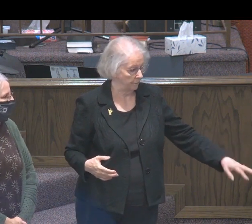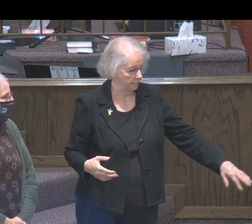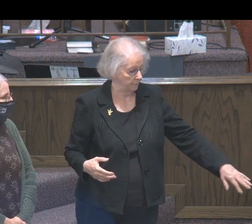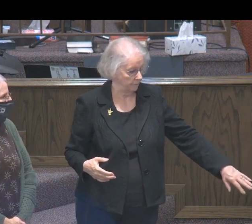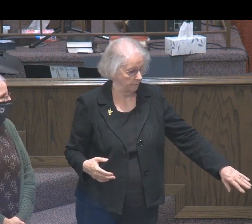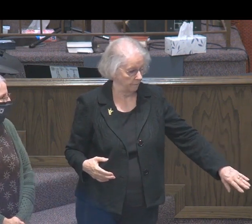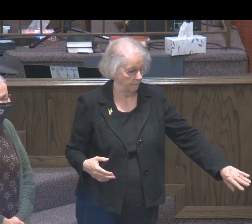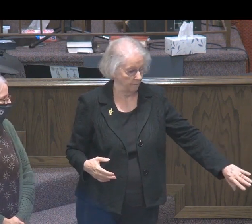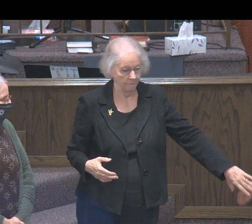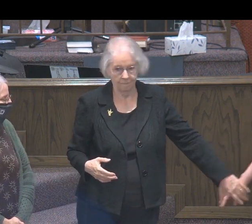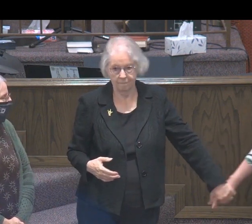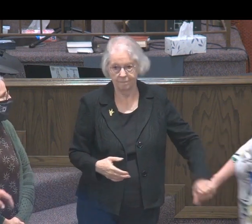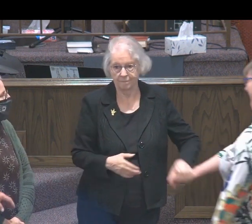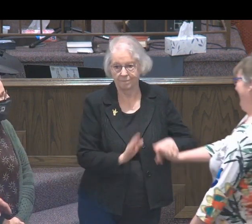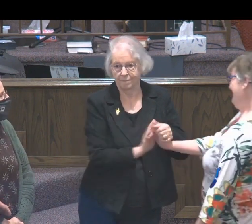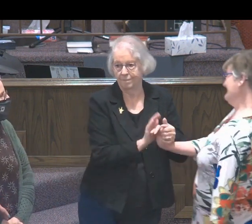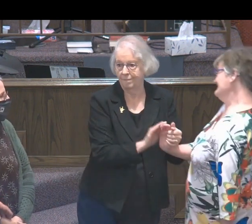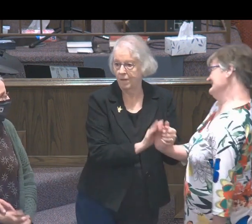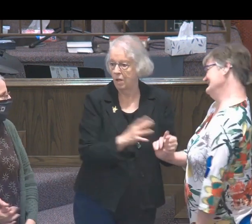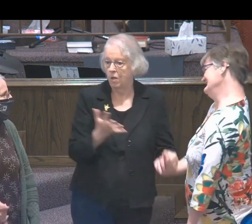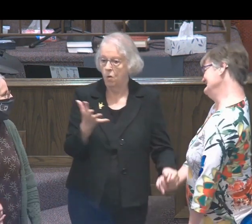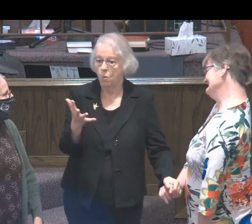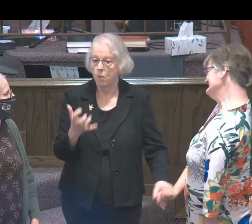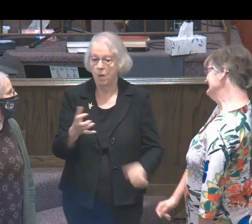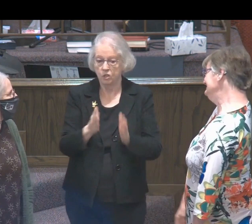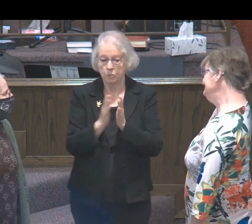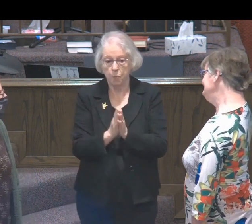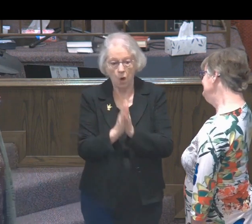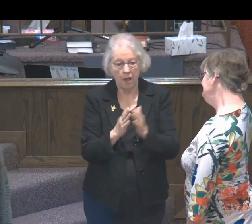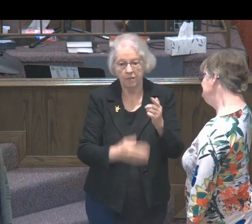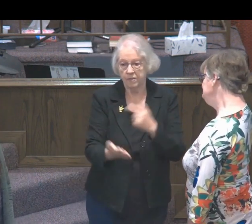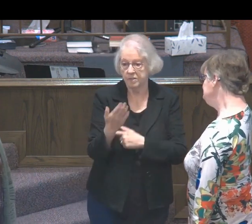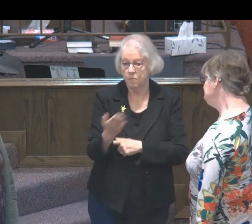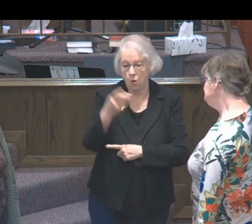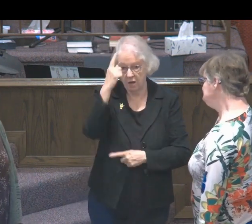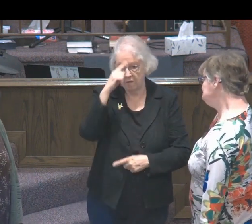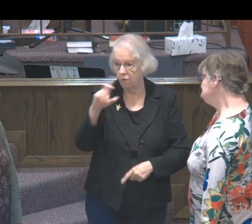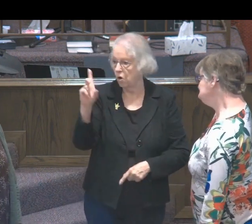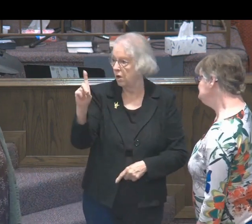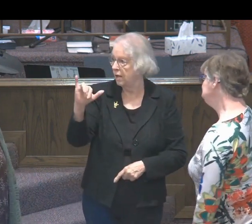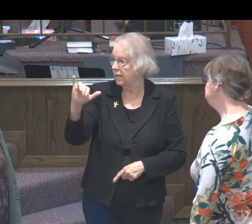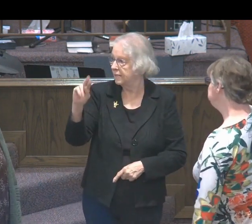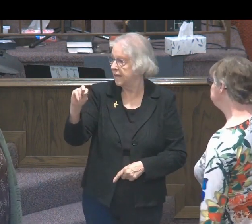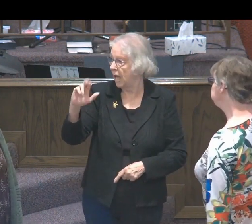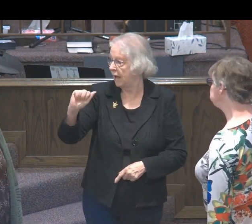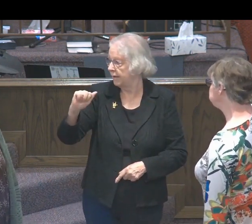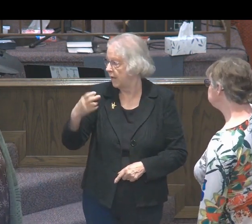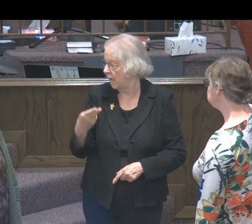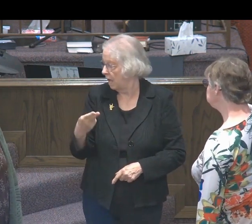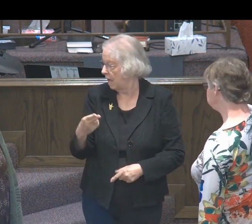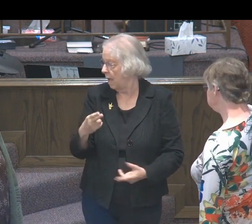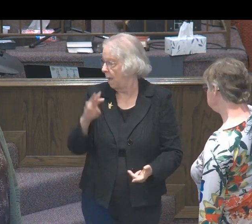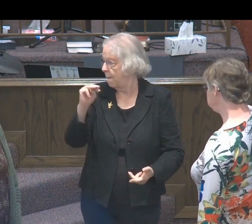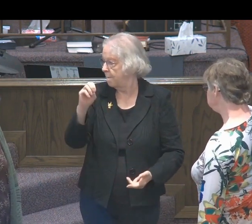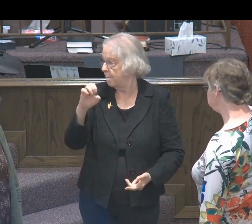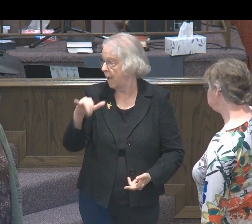see what you have to say to us, but we hear what you have to say to us today. God, that